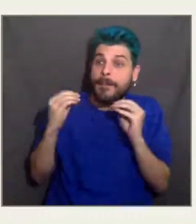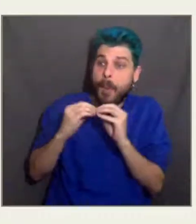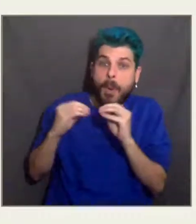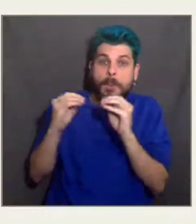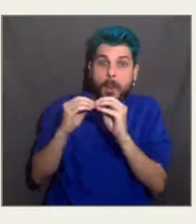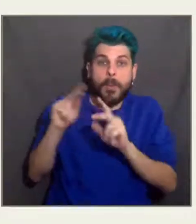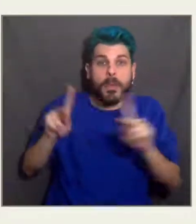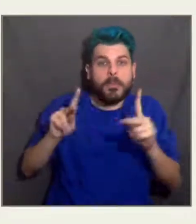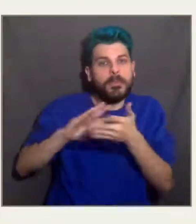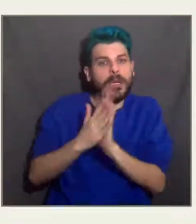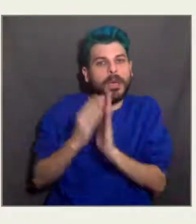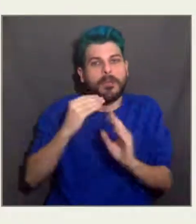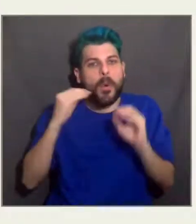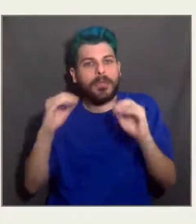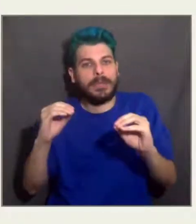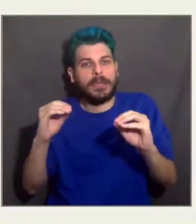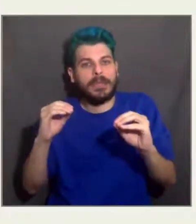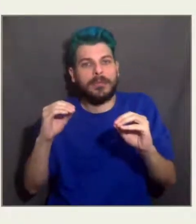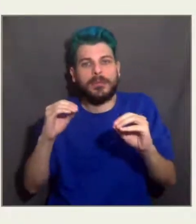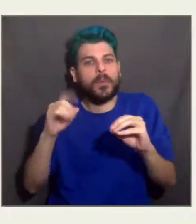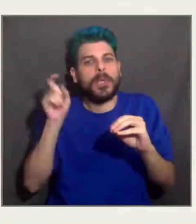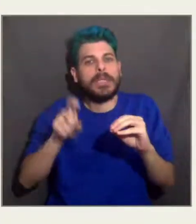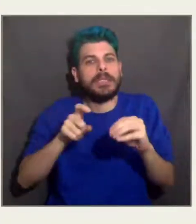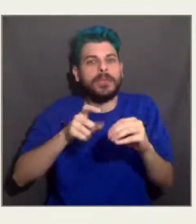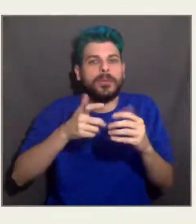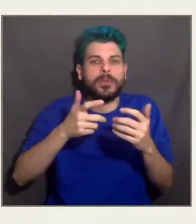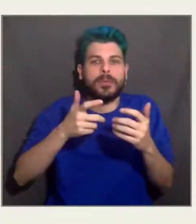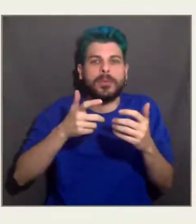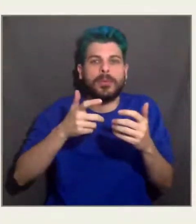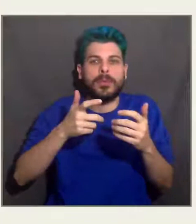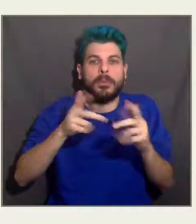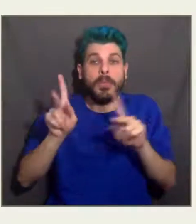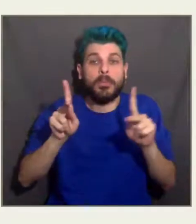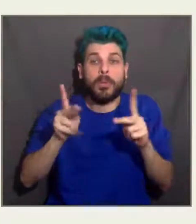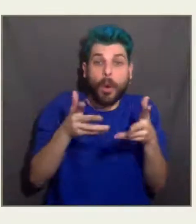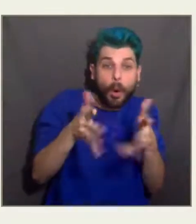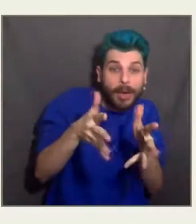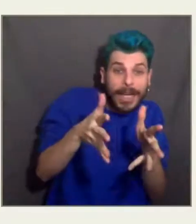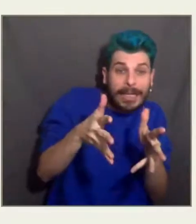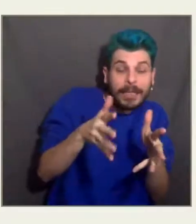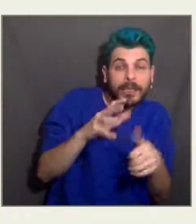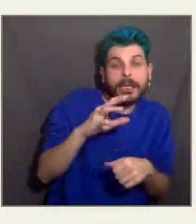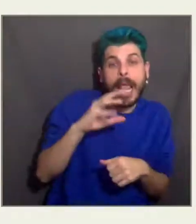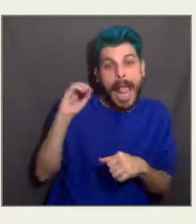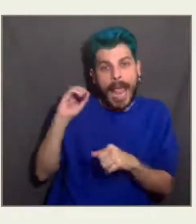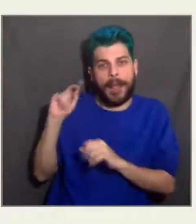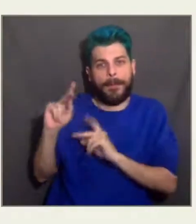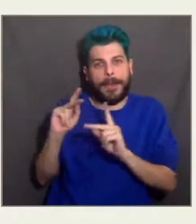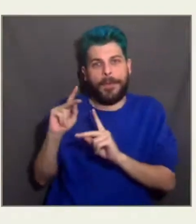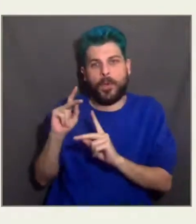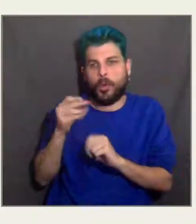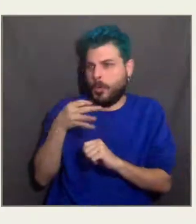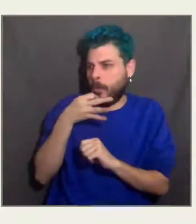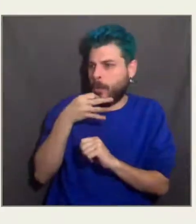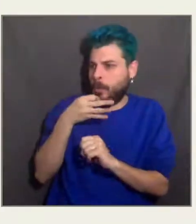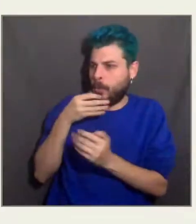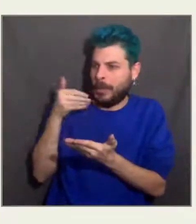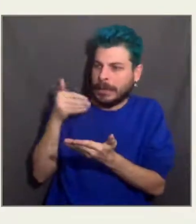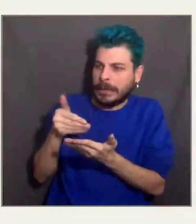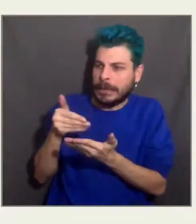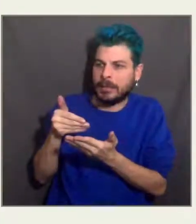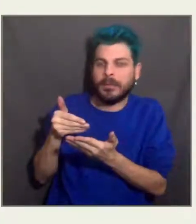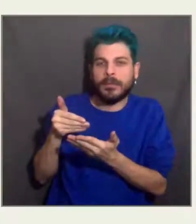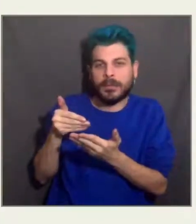So we're going to have to work on both. We're going to have to be able to do that together, because that requires a private-public partnership and